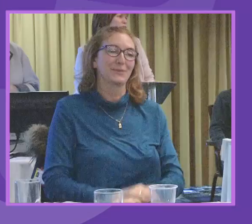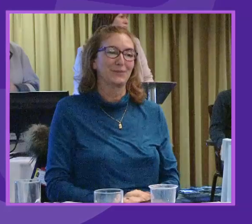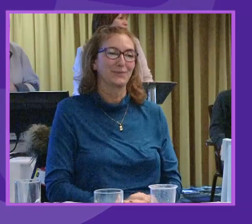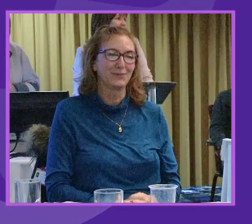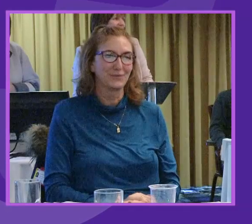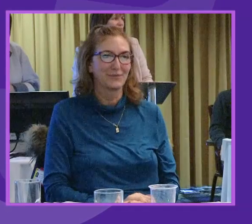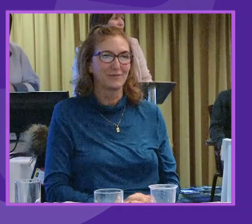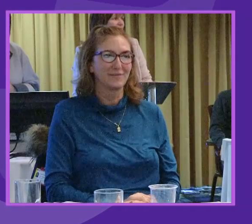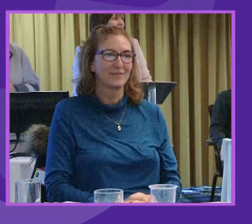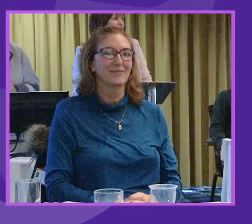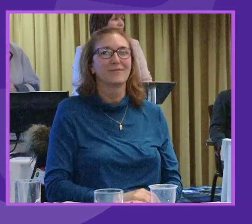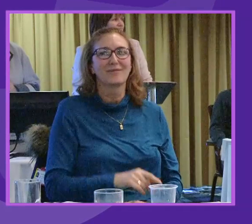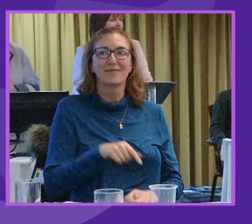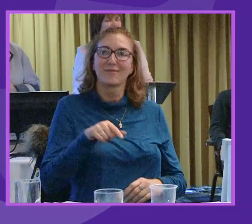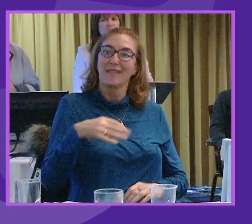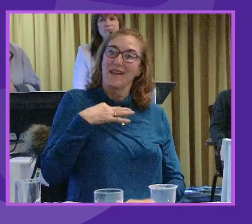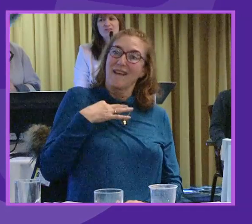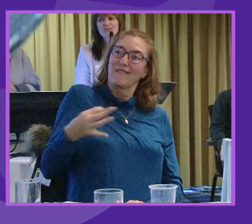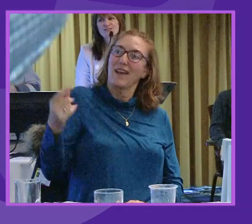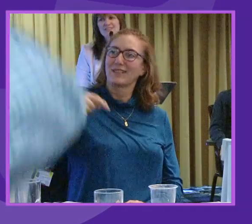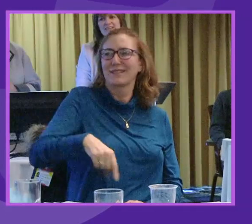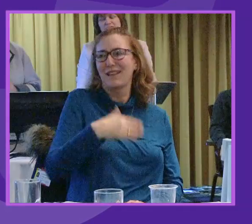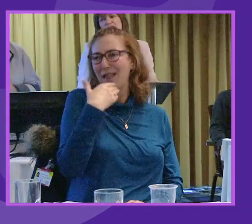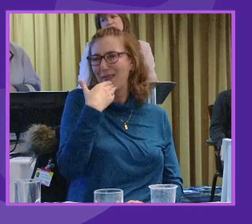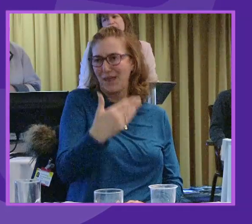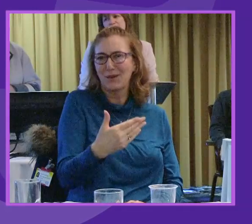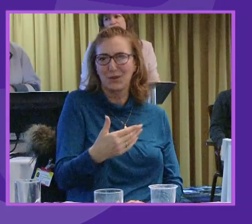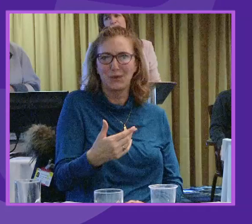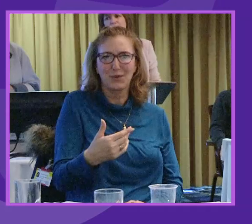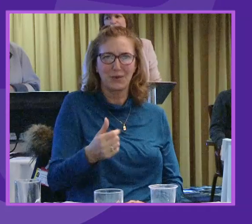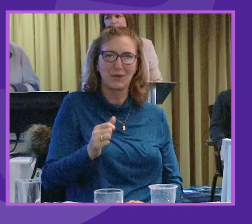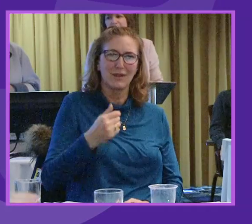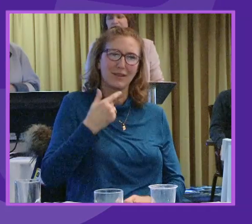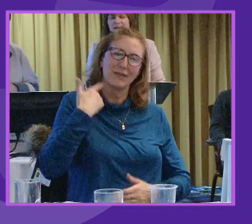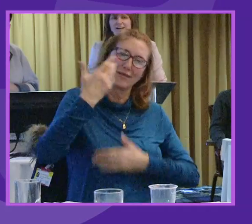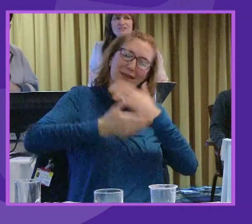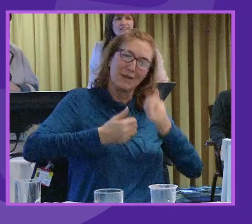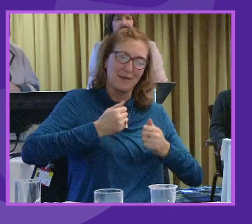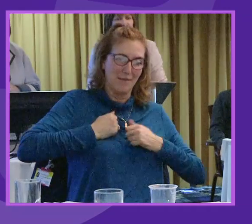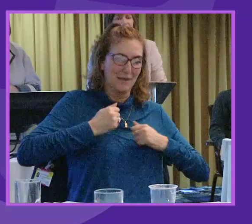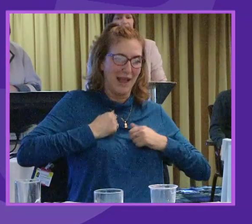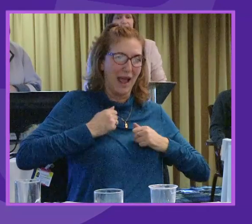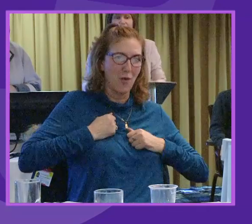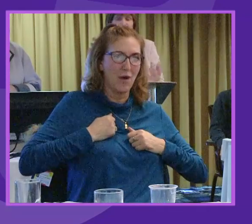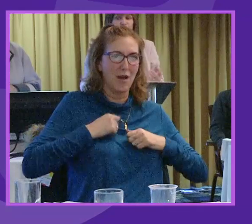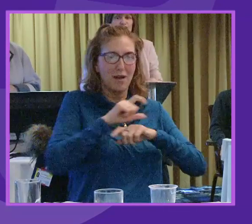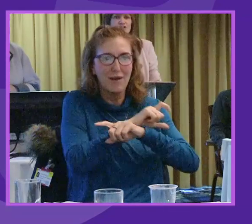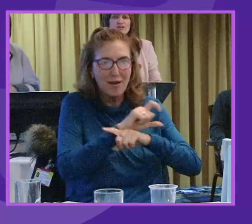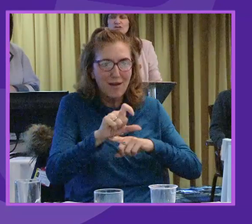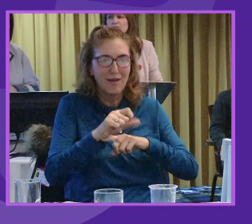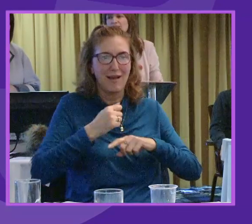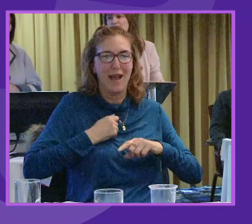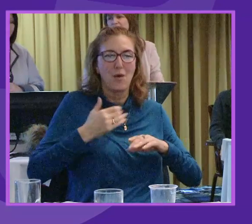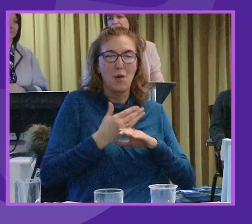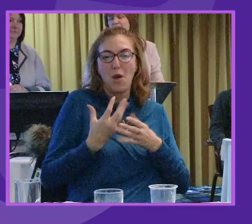Good afternoon, everyone. Thank you so much to the network for inviting us to come and talk to you this afternoon about the programme of work